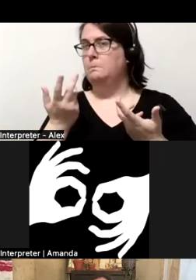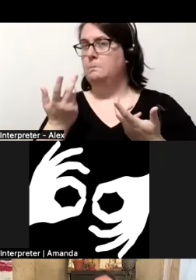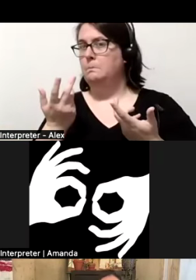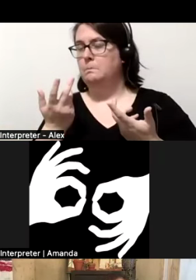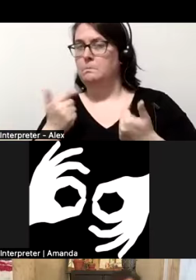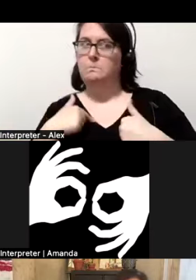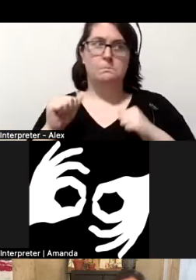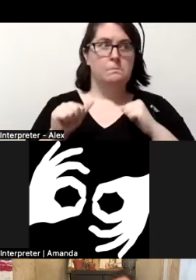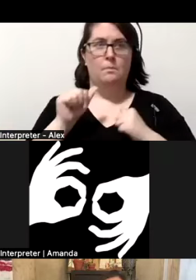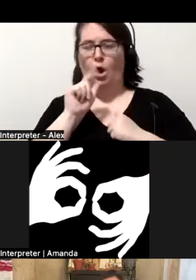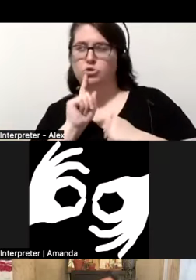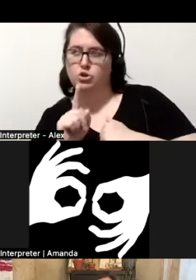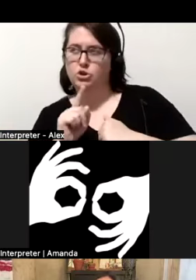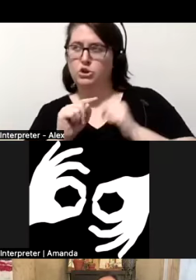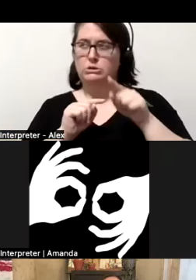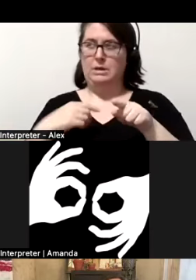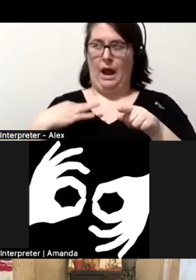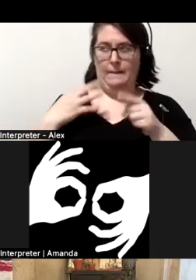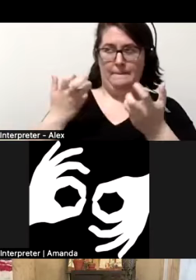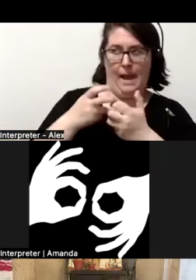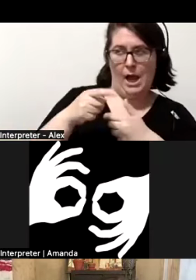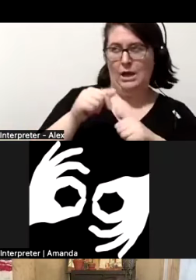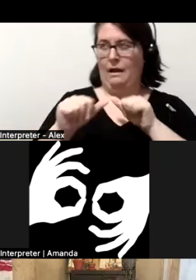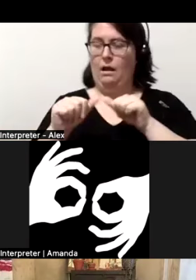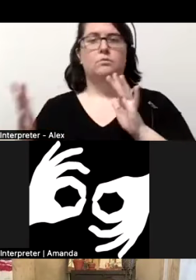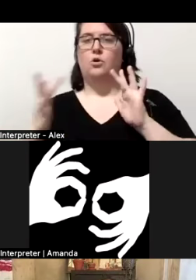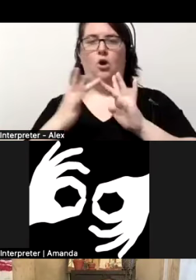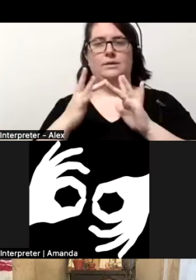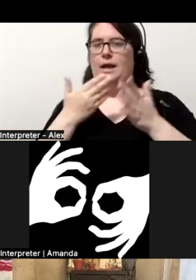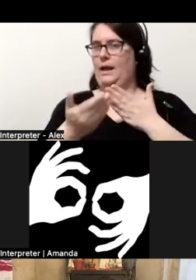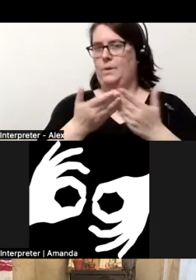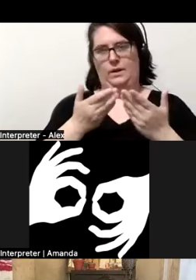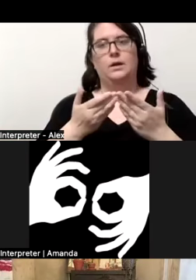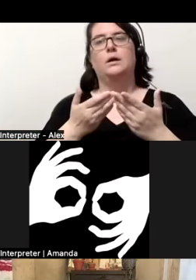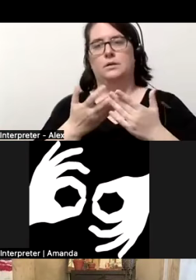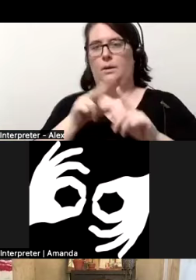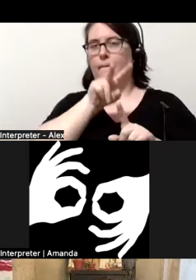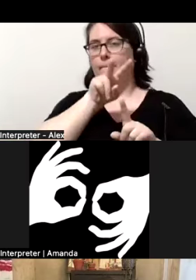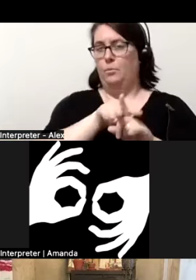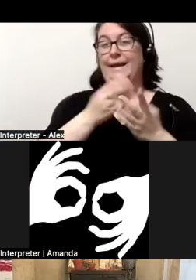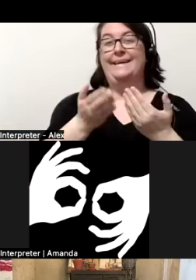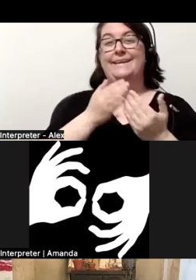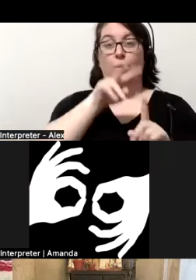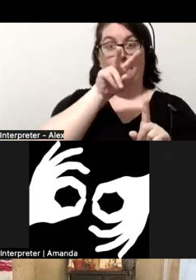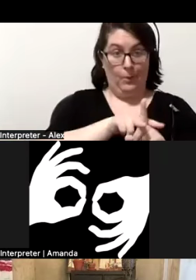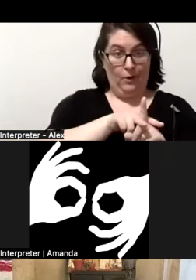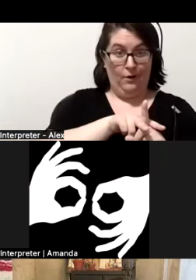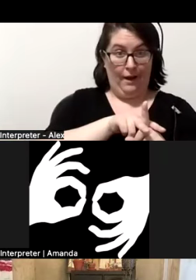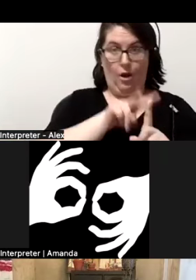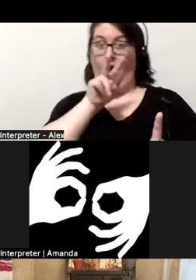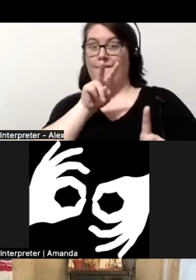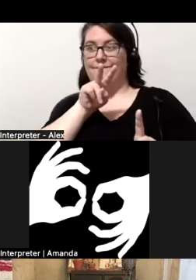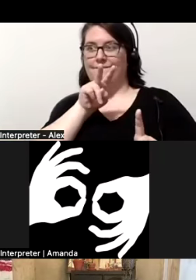not entirely sure if you're eligible, please reach out to us as soon as possible and we can book that consultation to assess your eligibility for